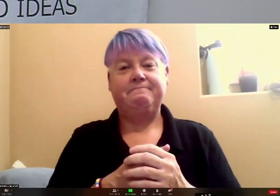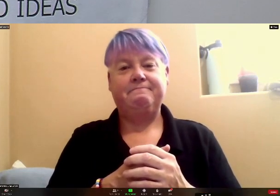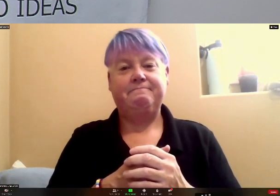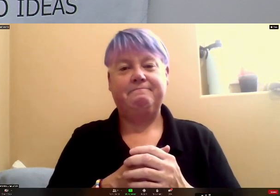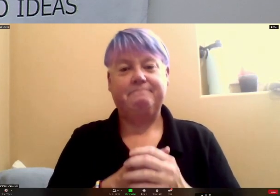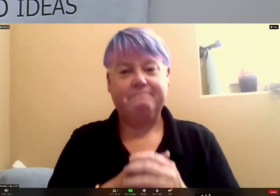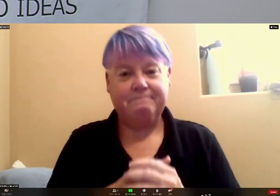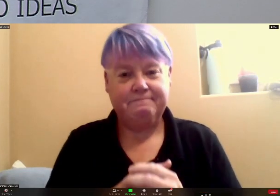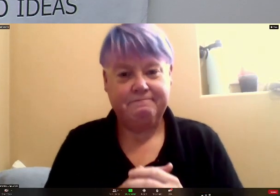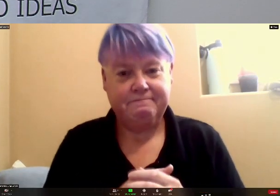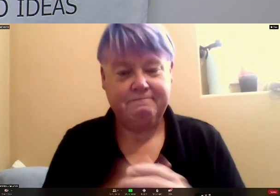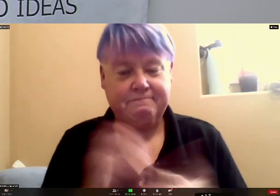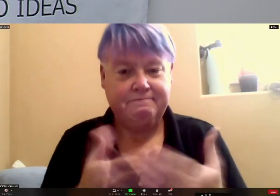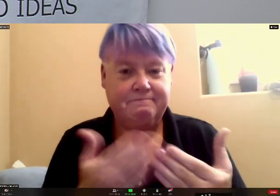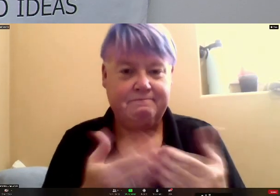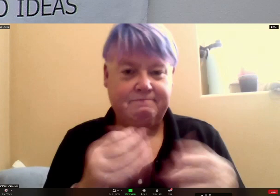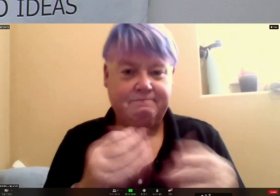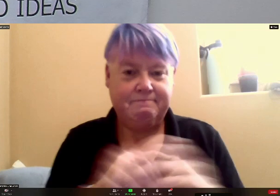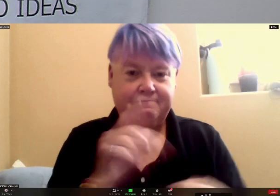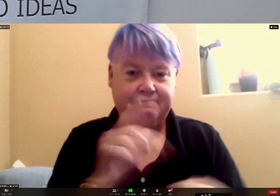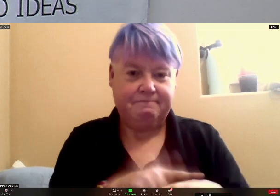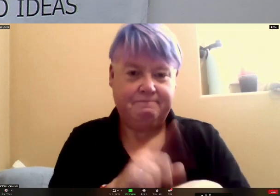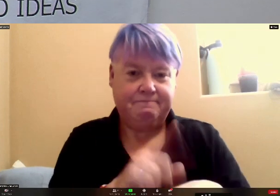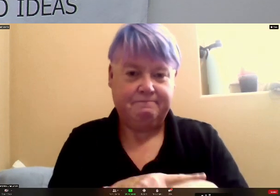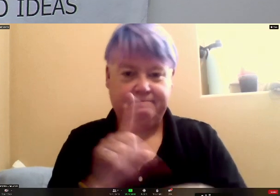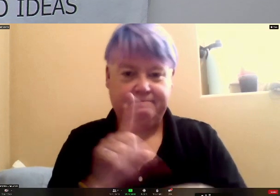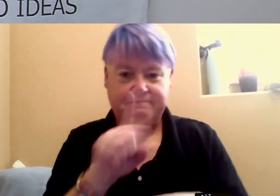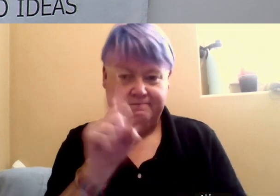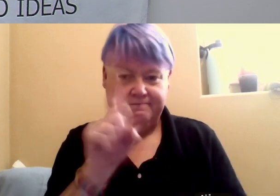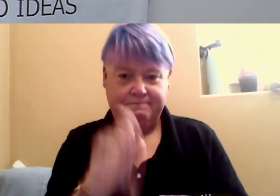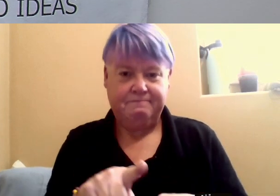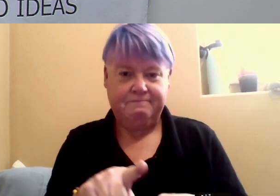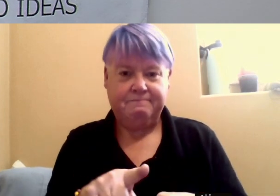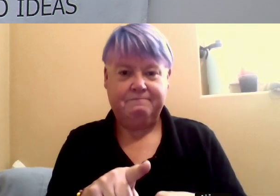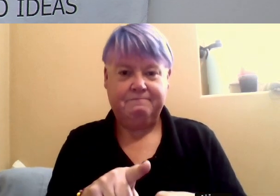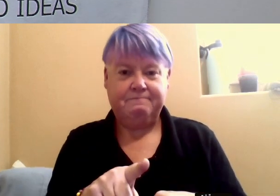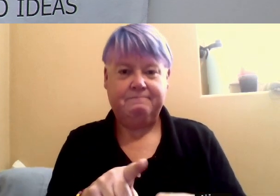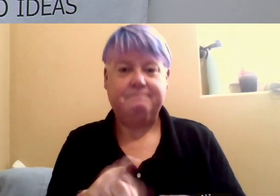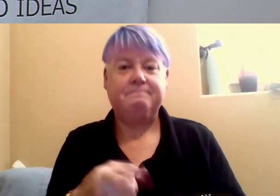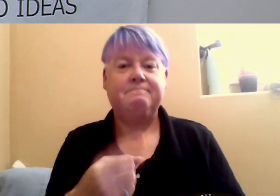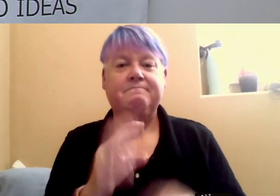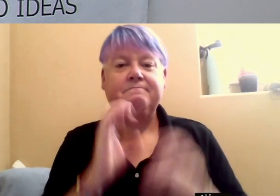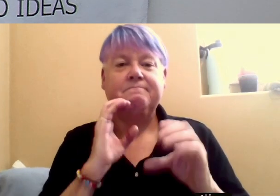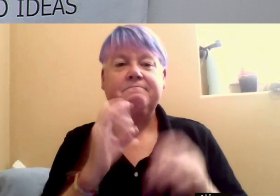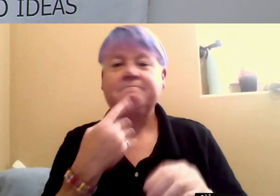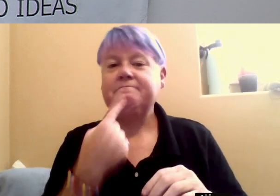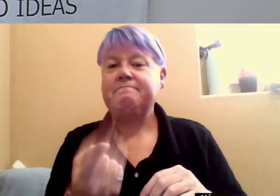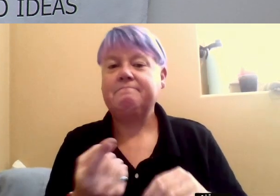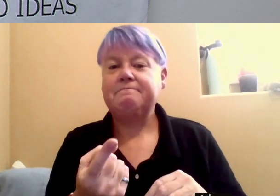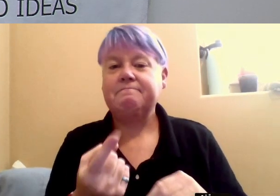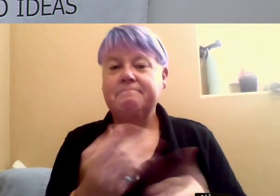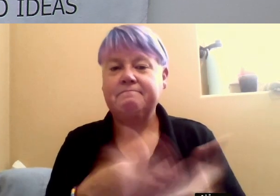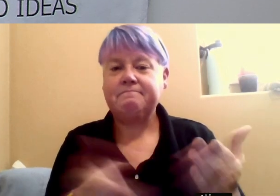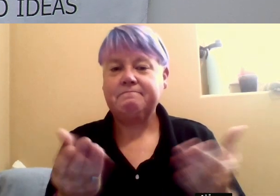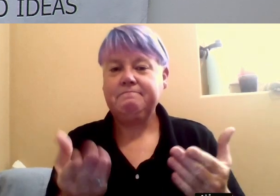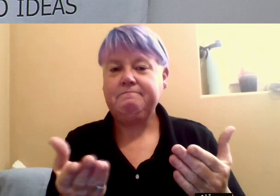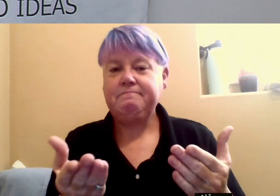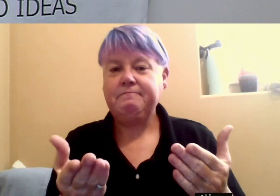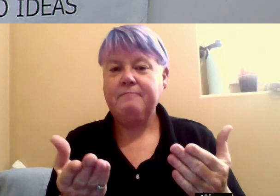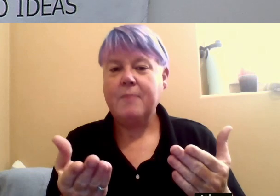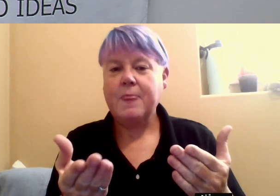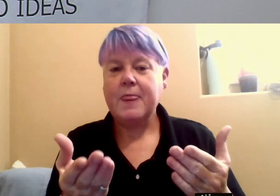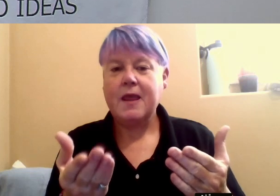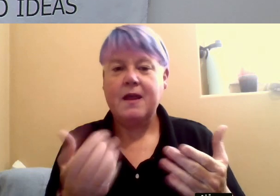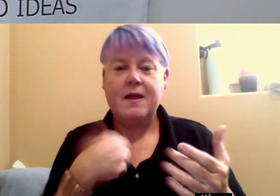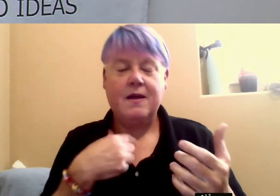So we're almost out of time, but there's a question and then there's also a comment that someone just wanted to leave for you. So Lorraine said, I was